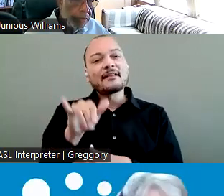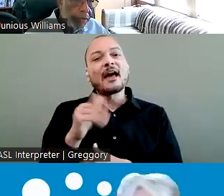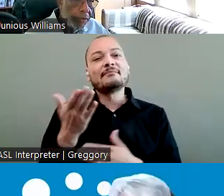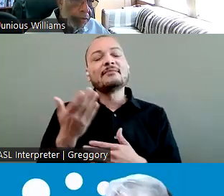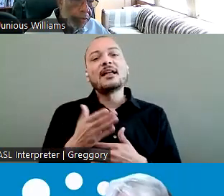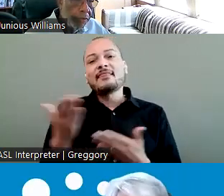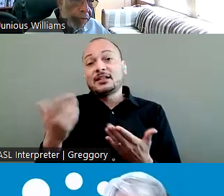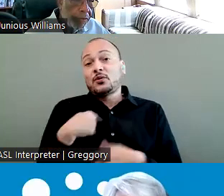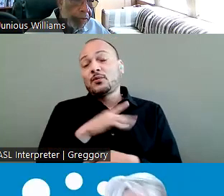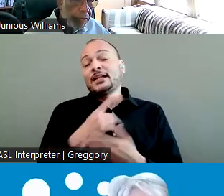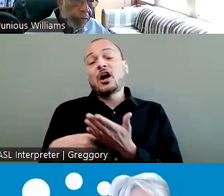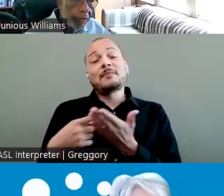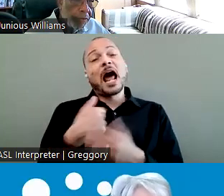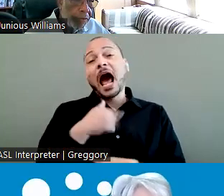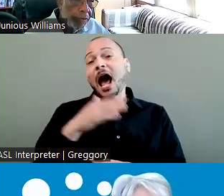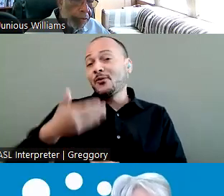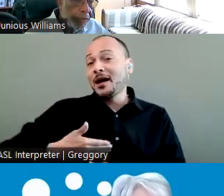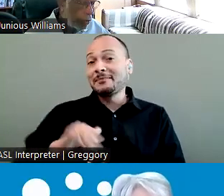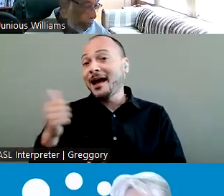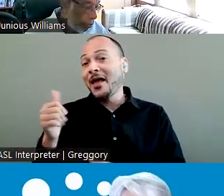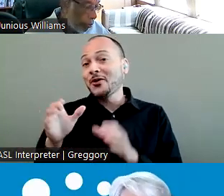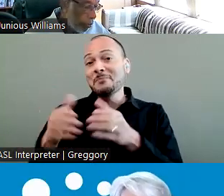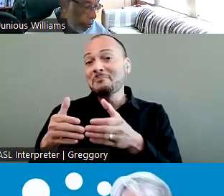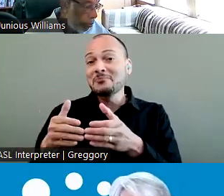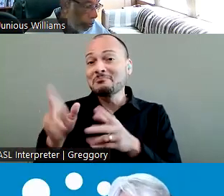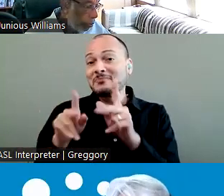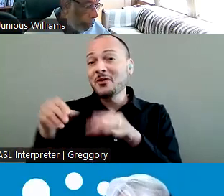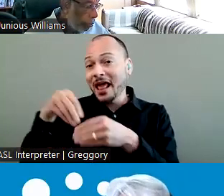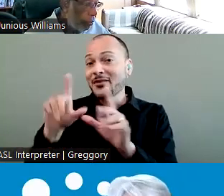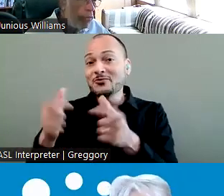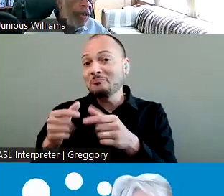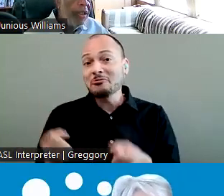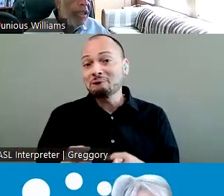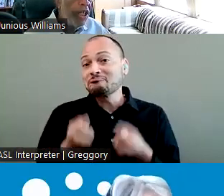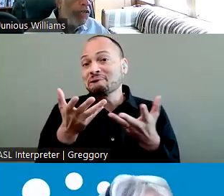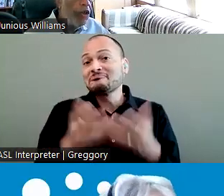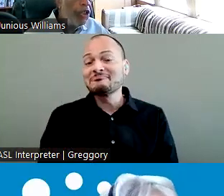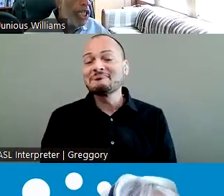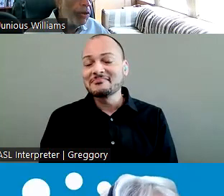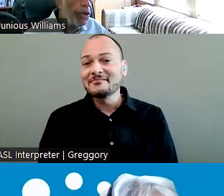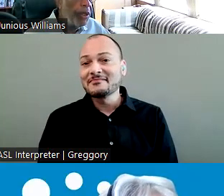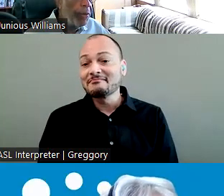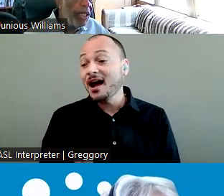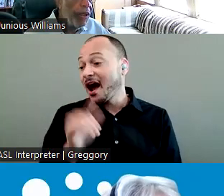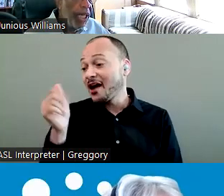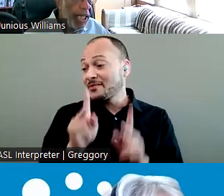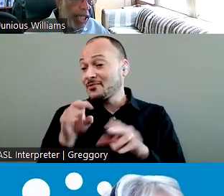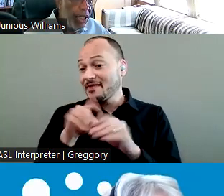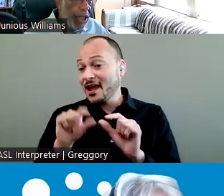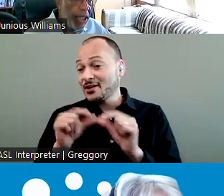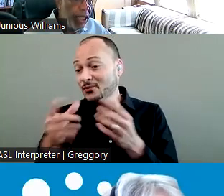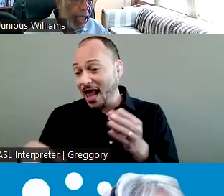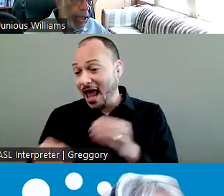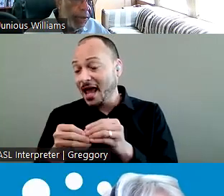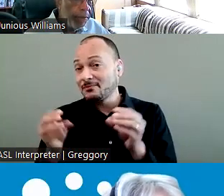that we talked about. And I welcome our other folks to pipe on in. Other folks in that group, anybody want to add any